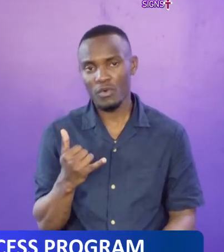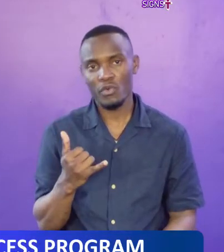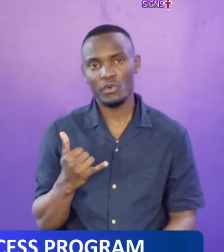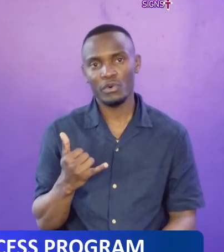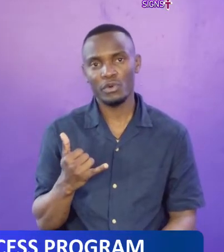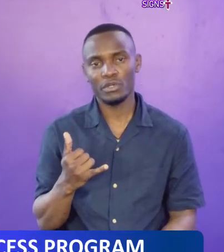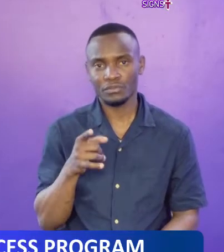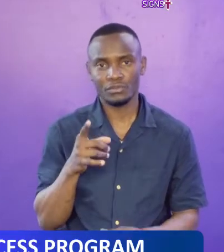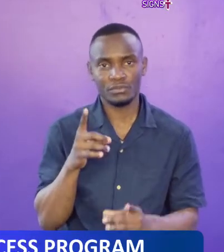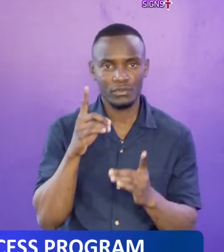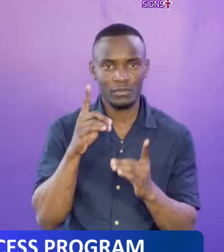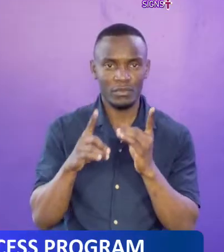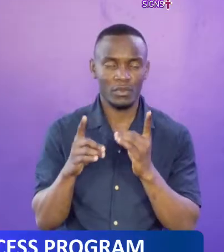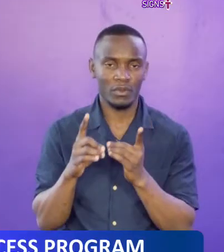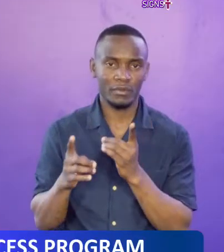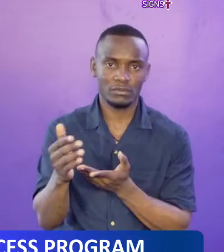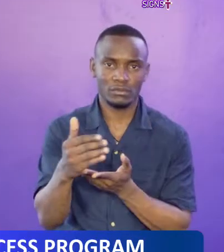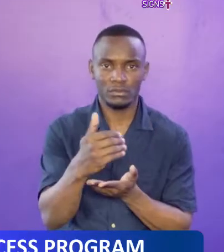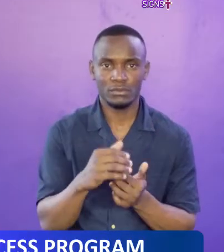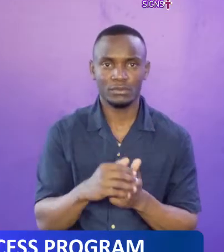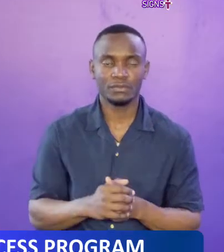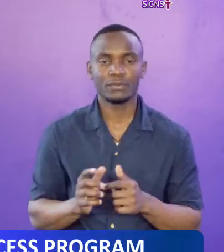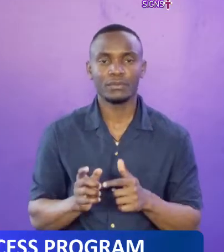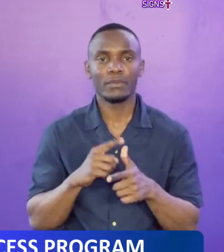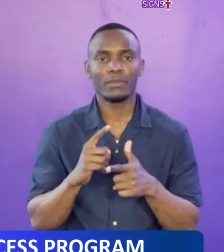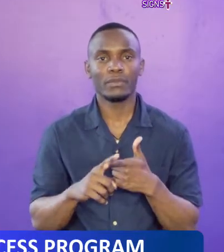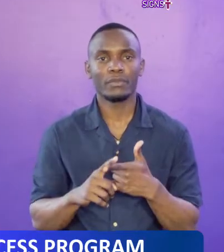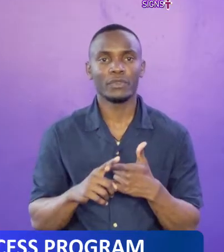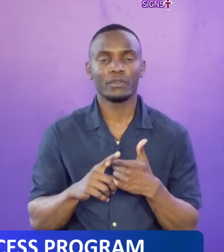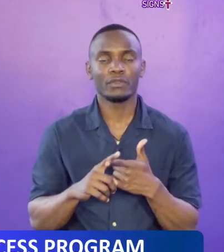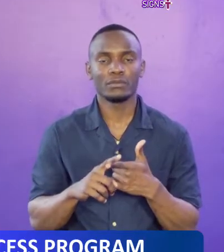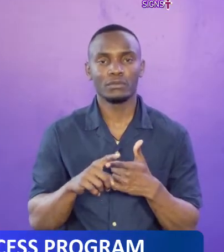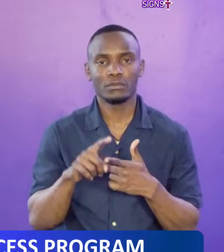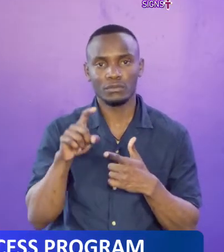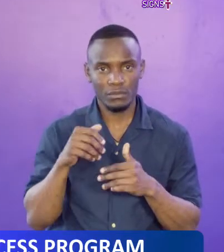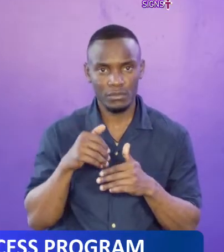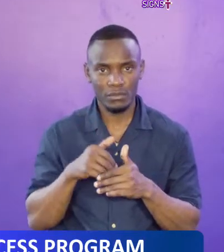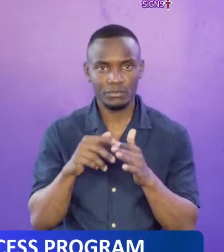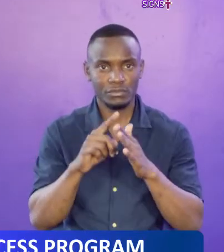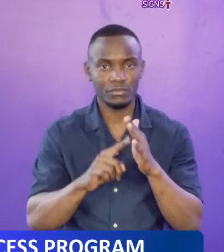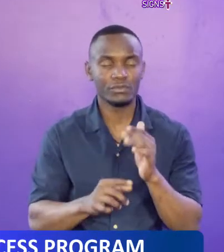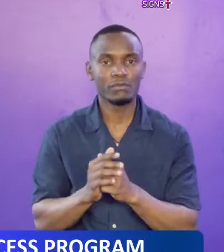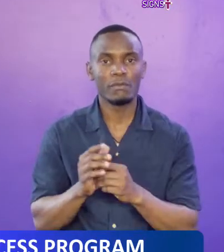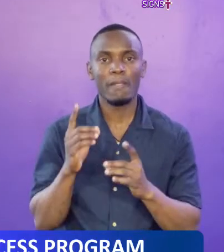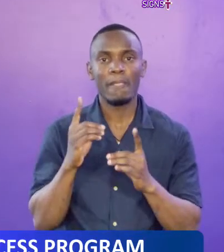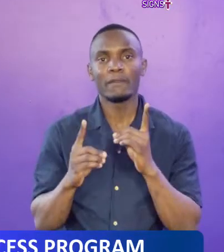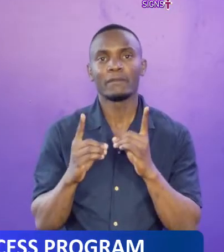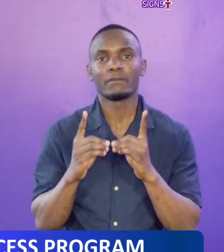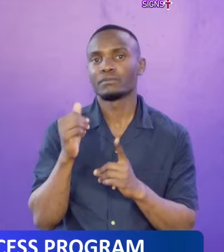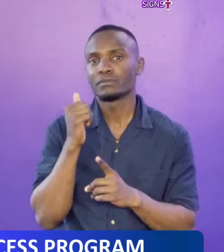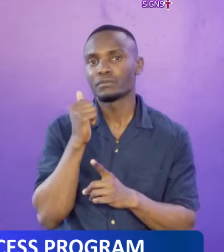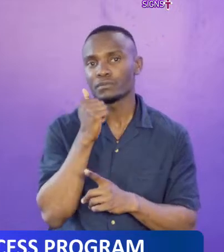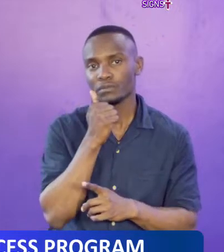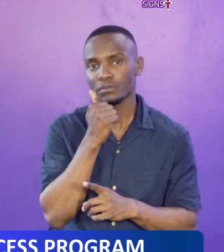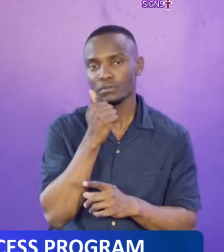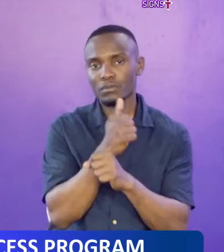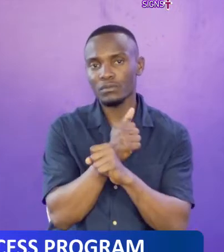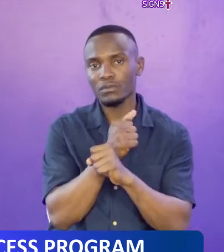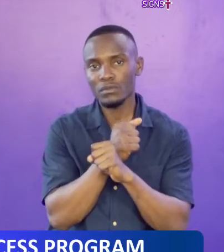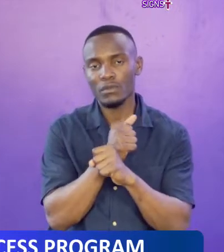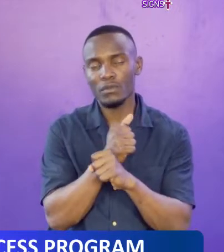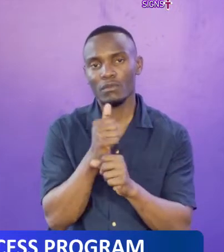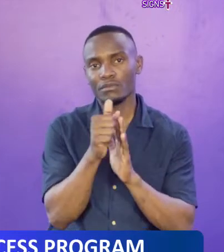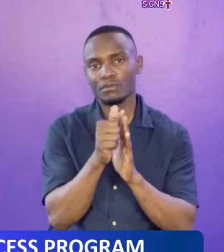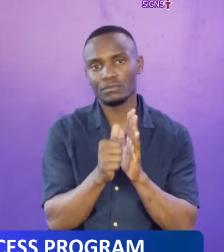data is being collected. And within the provisions of the Data Protection Act, it provides ways